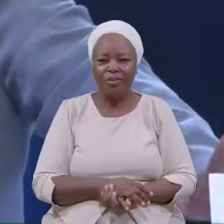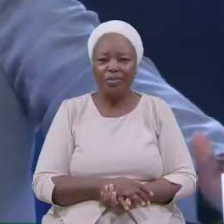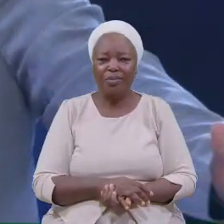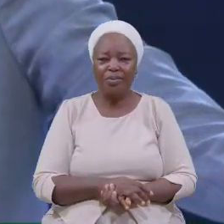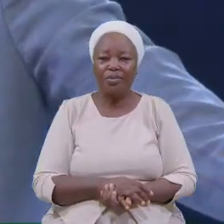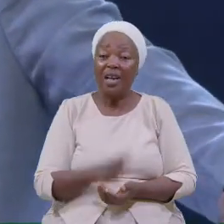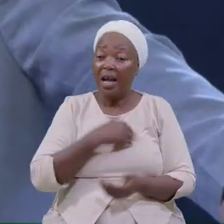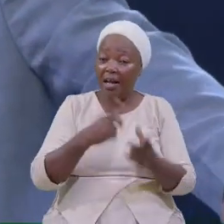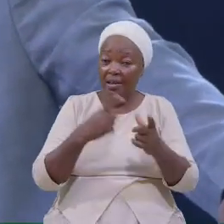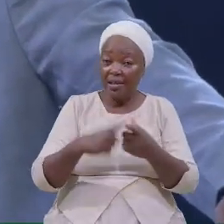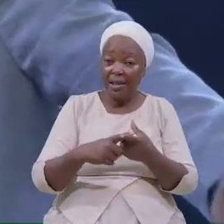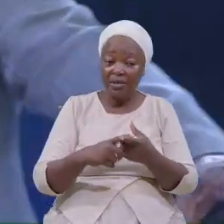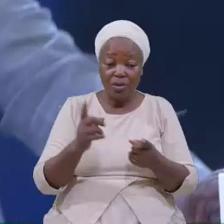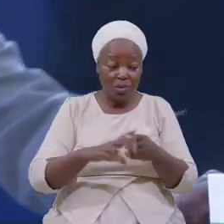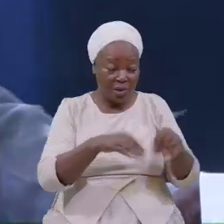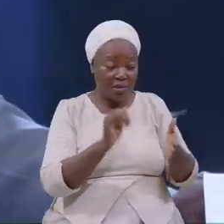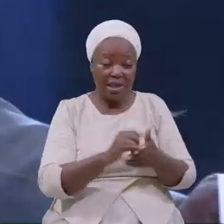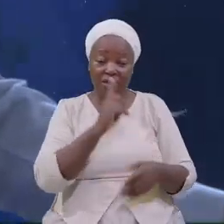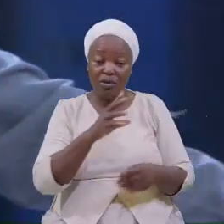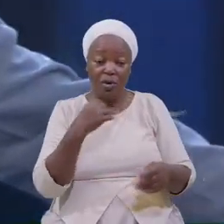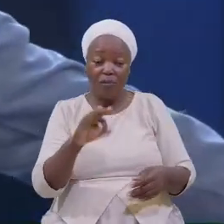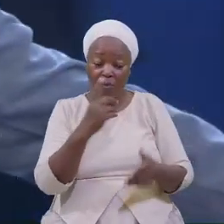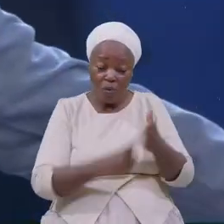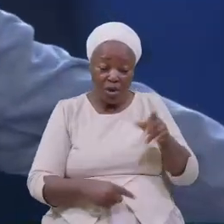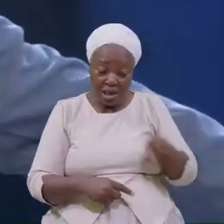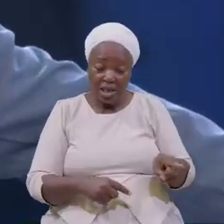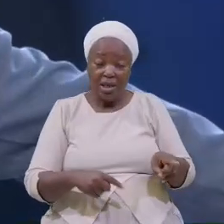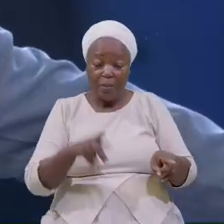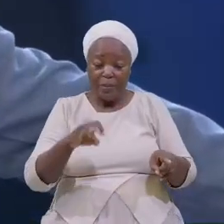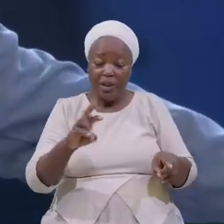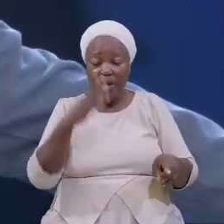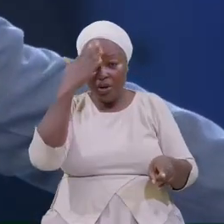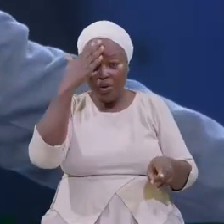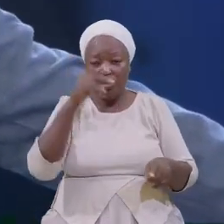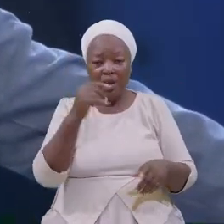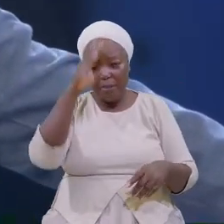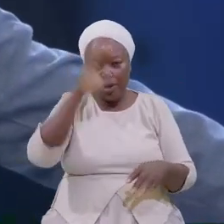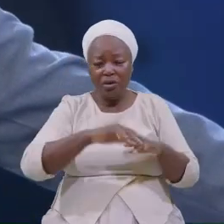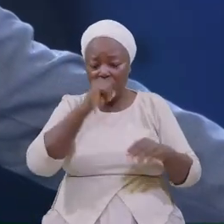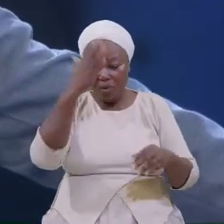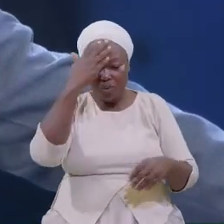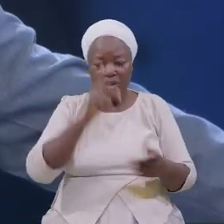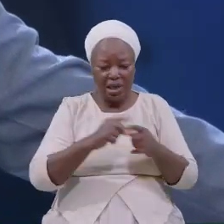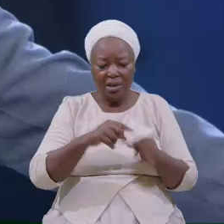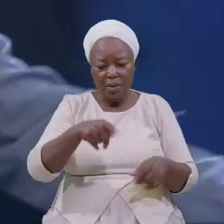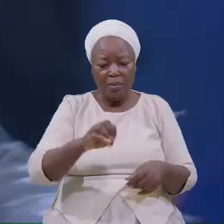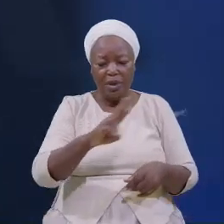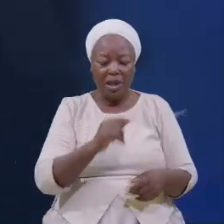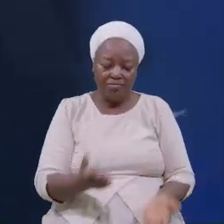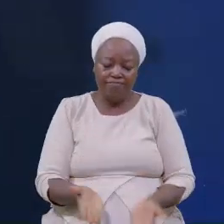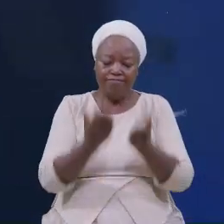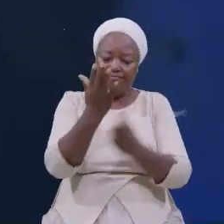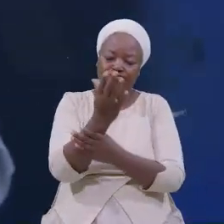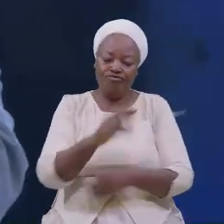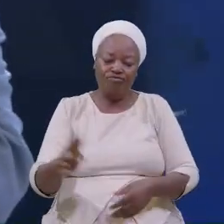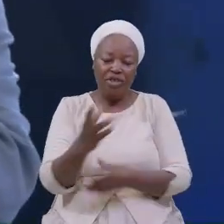And then to assure him of what he knew, what the man did not know, he took him by the right hand and lifted him up.